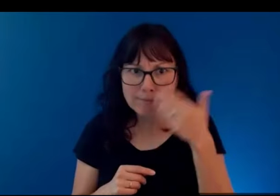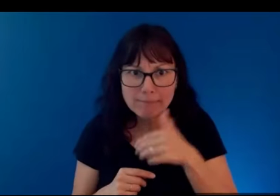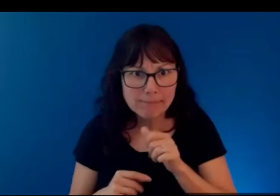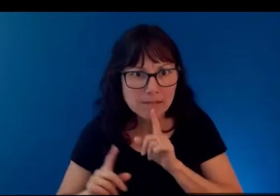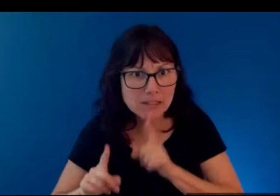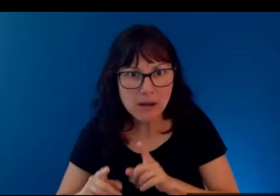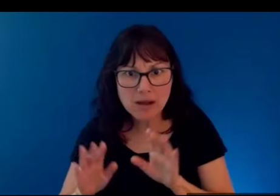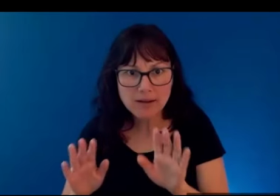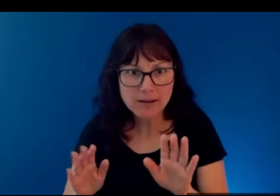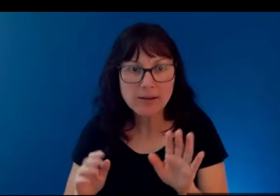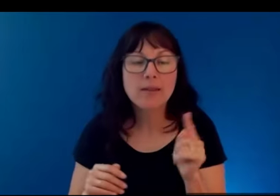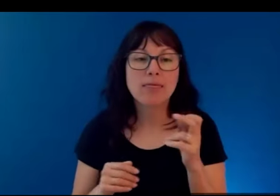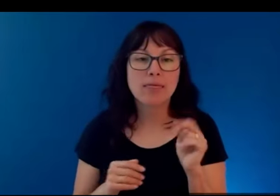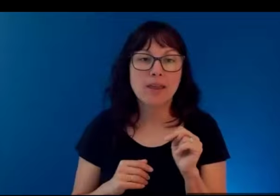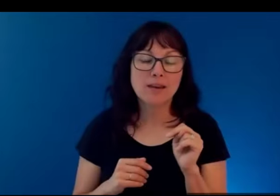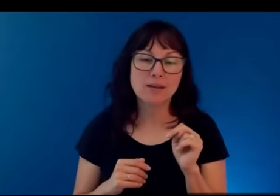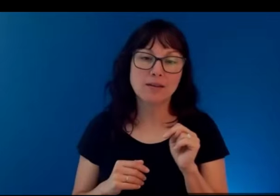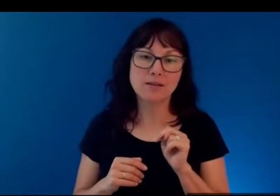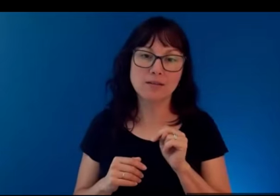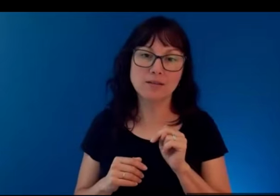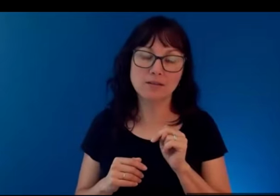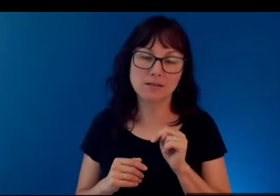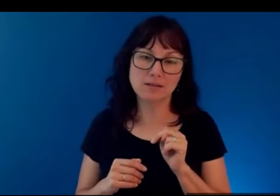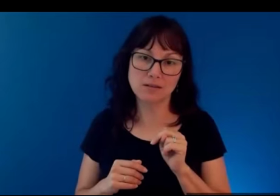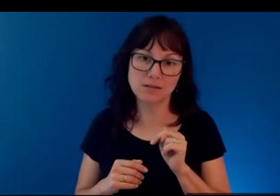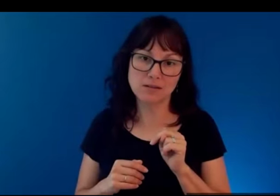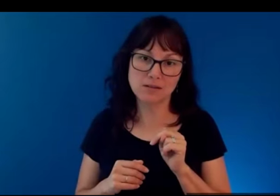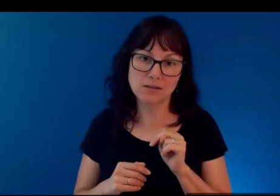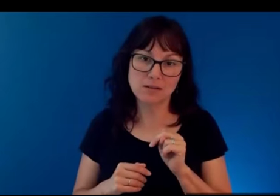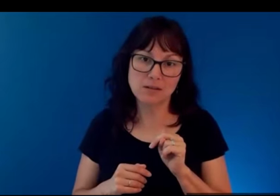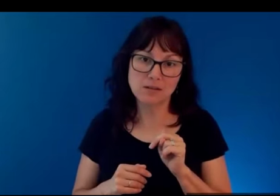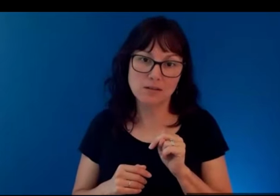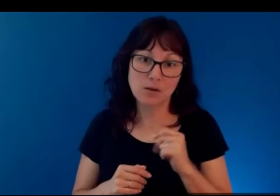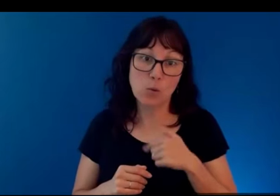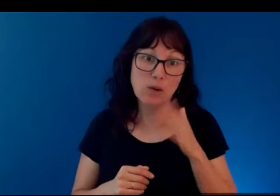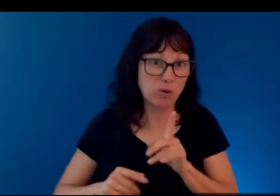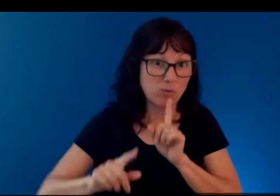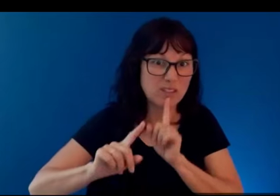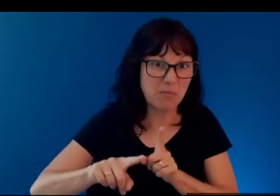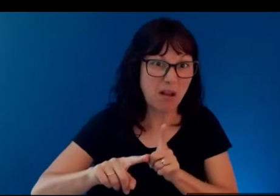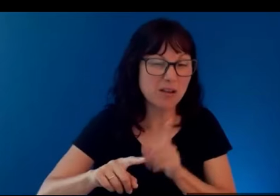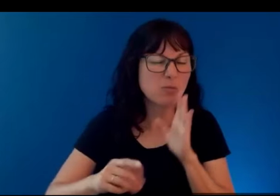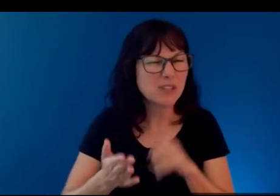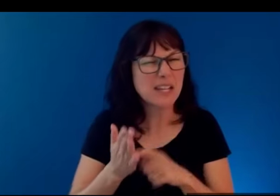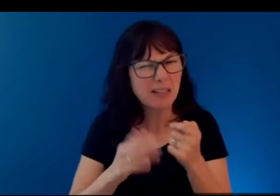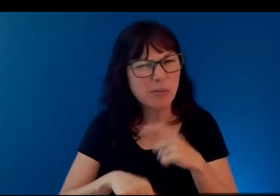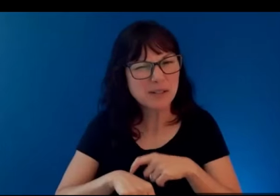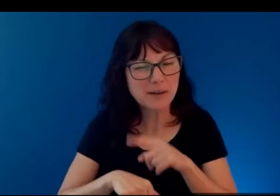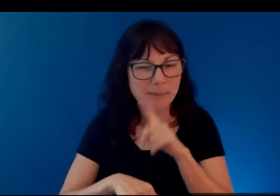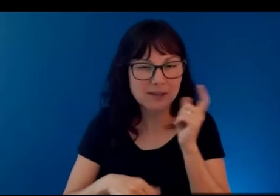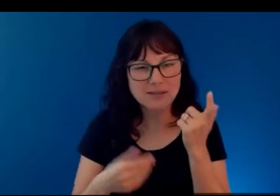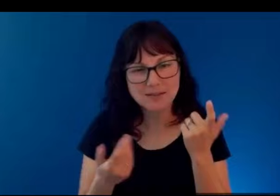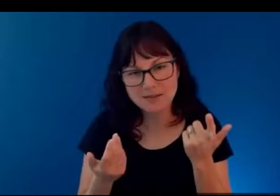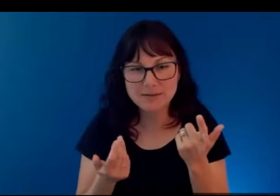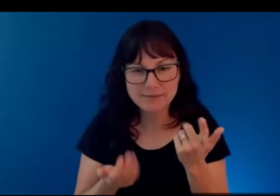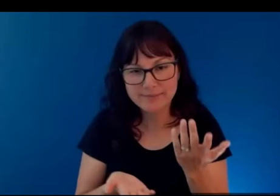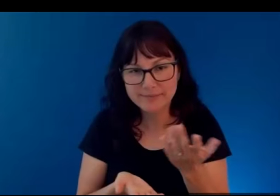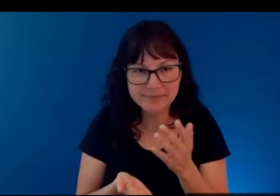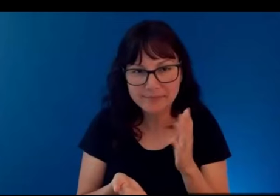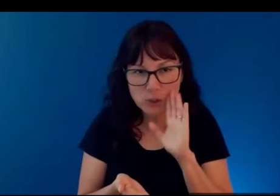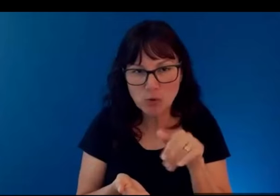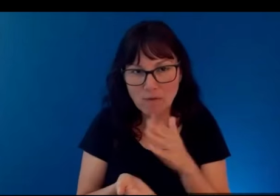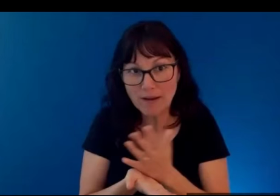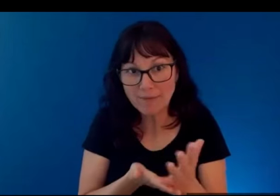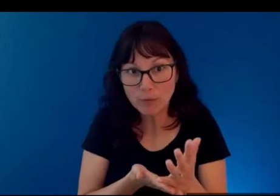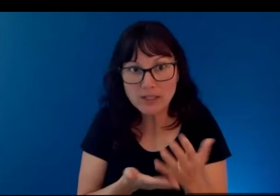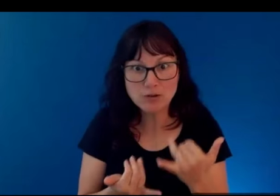it, then you will get these answers. It'll take a little bit because obviously there's 5 weeks and just